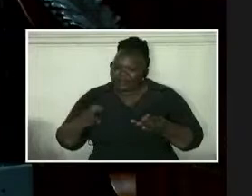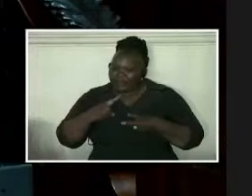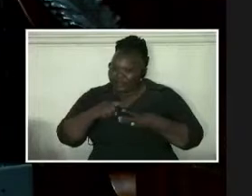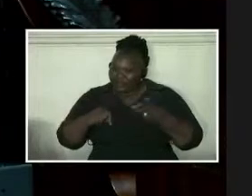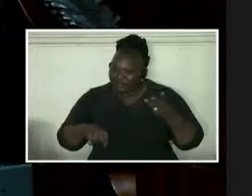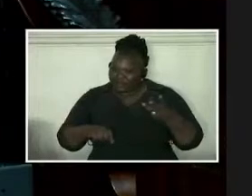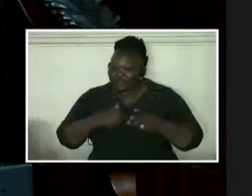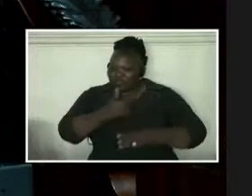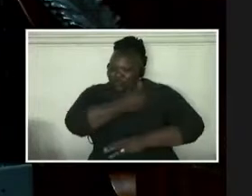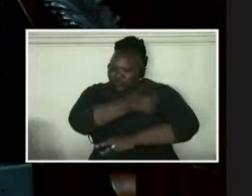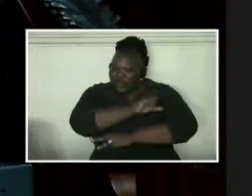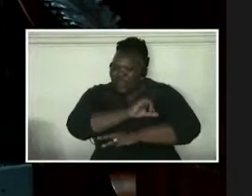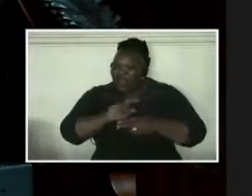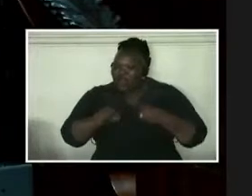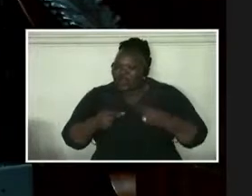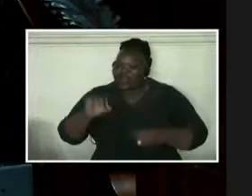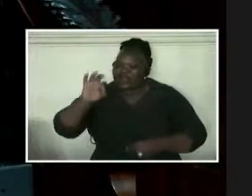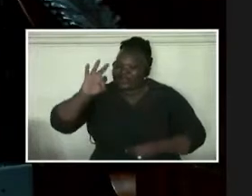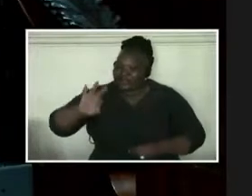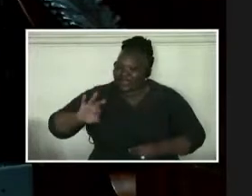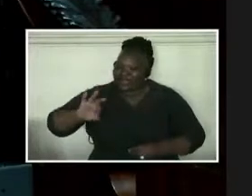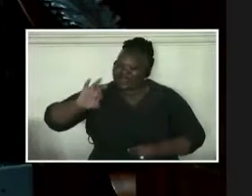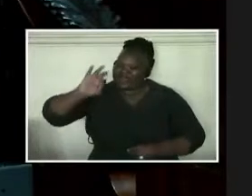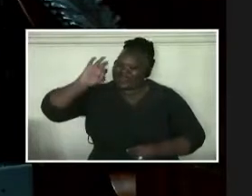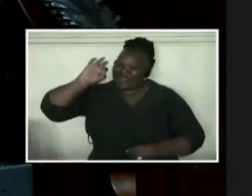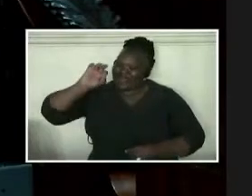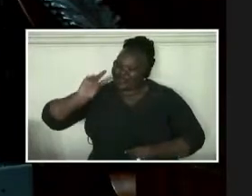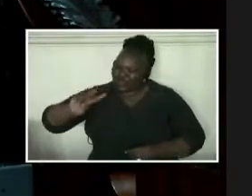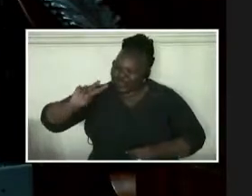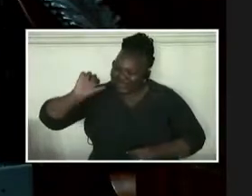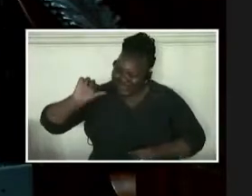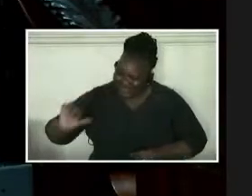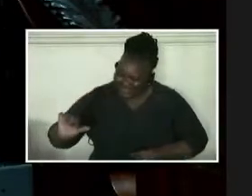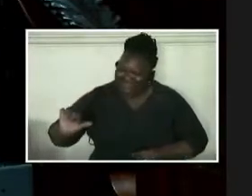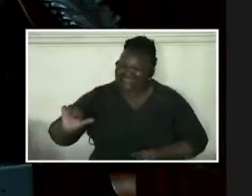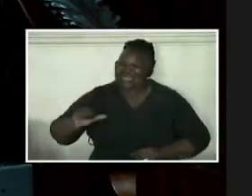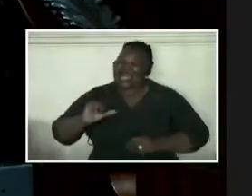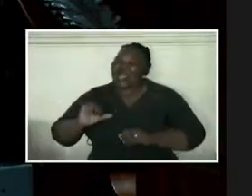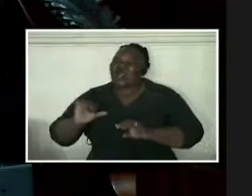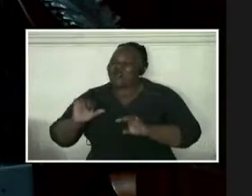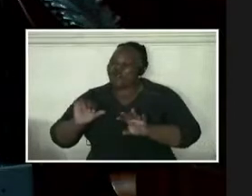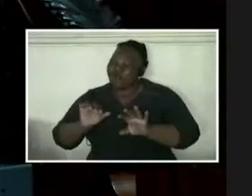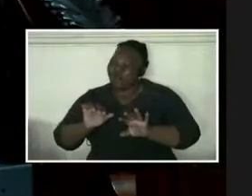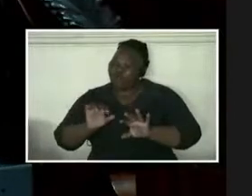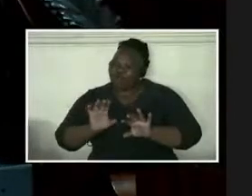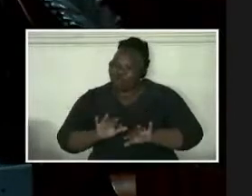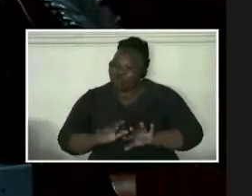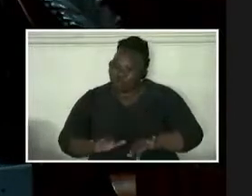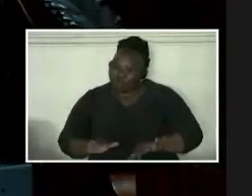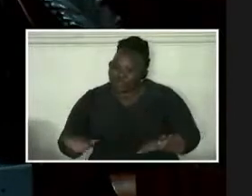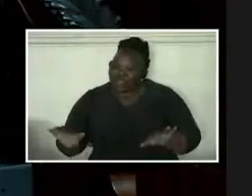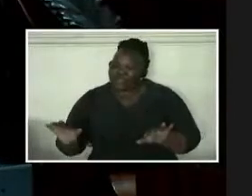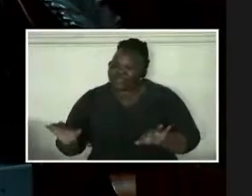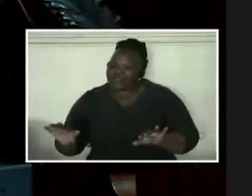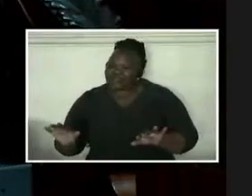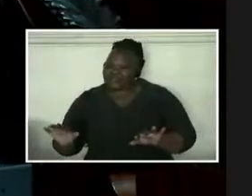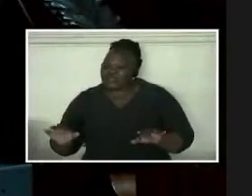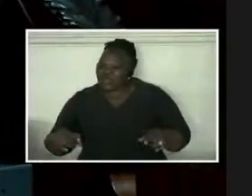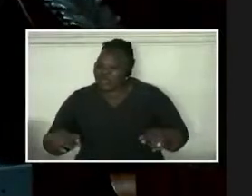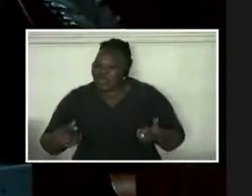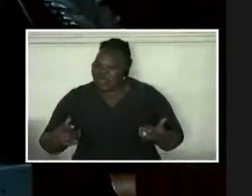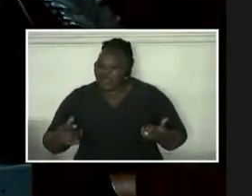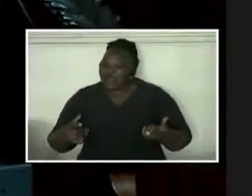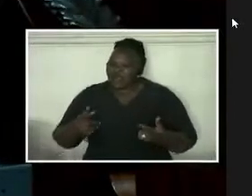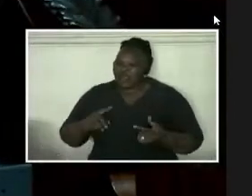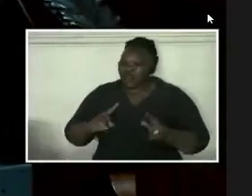be procuring a further 3026 computers computers on wheels and desktops because there is no way you can implement this